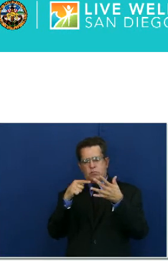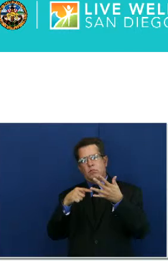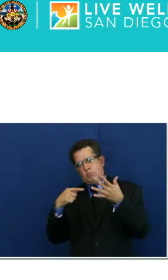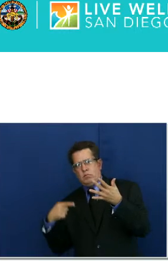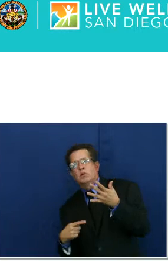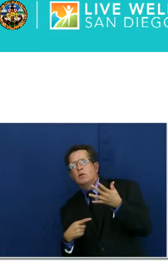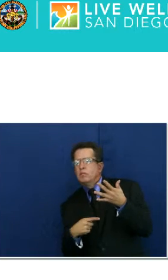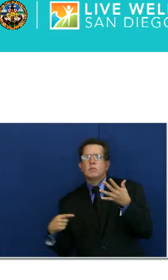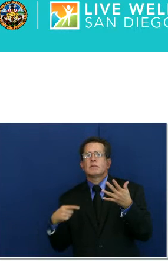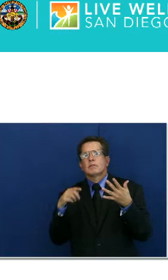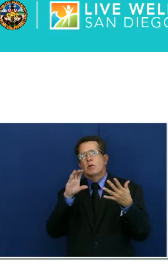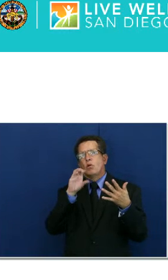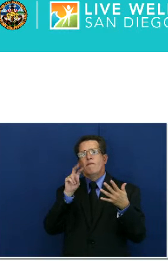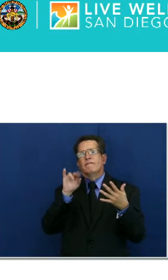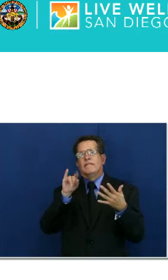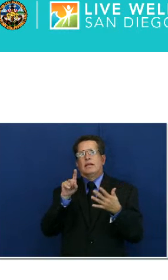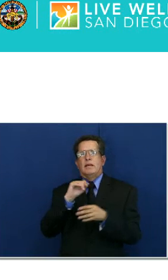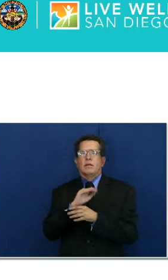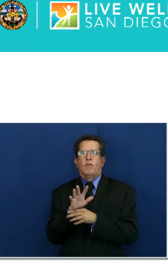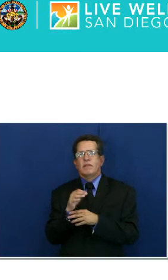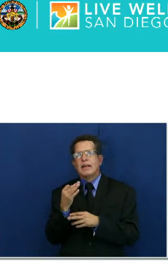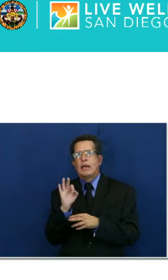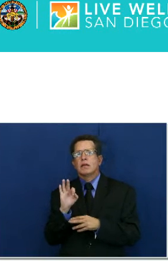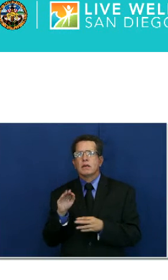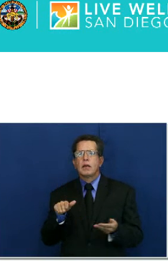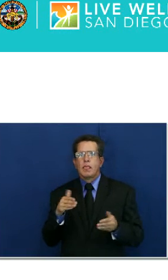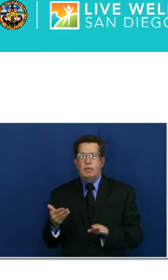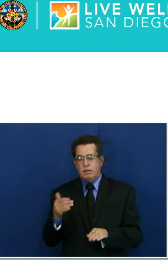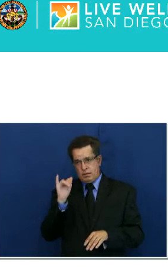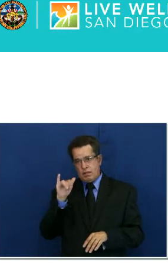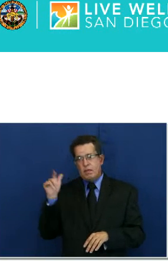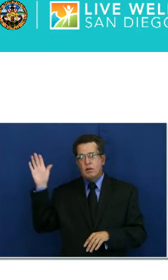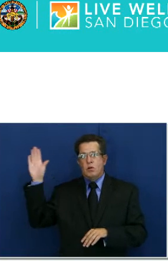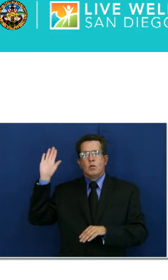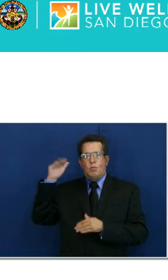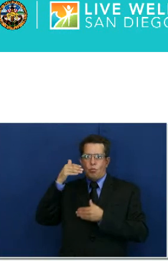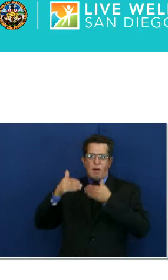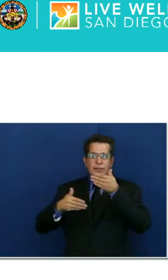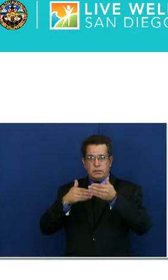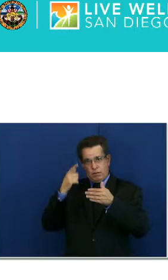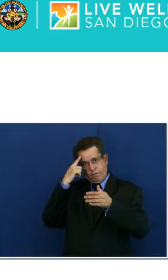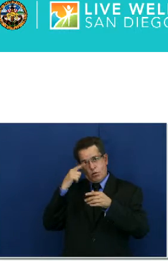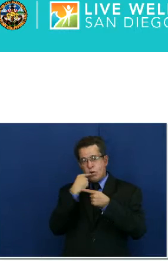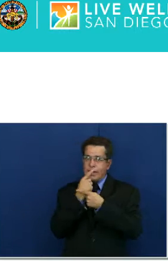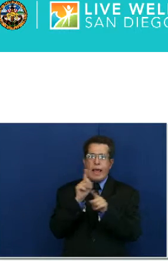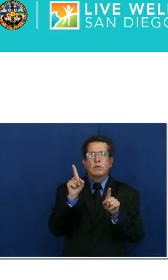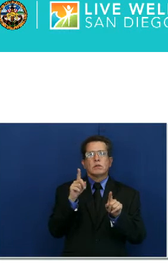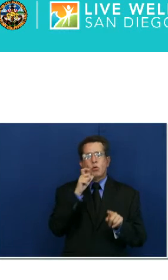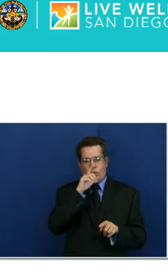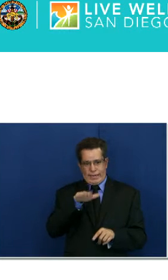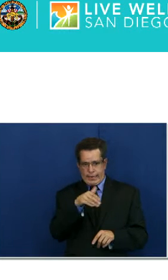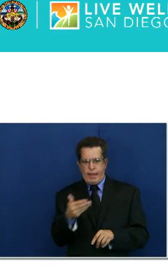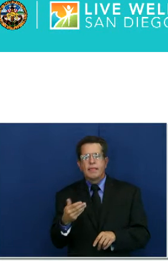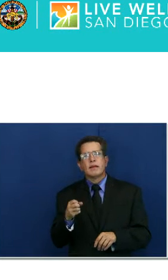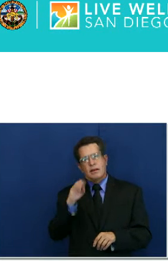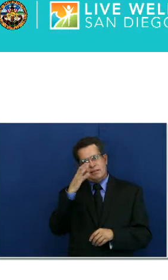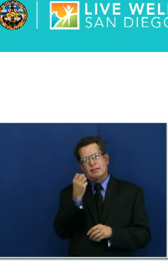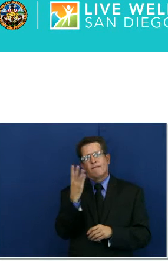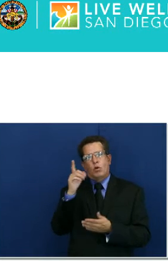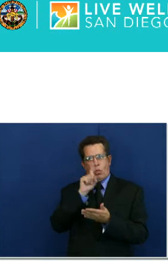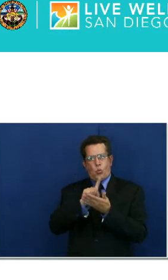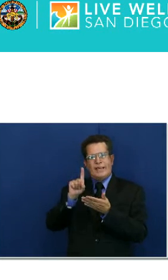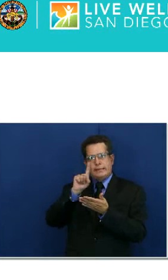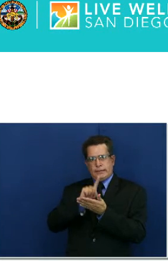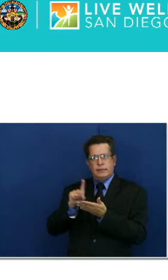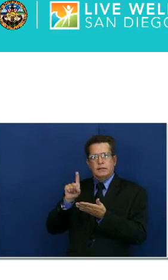injuries. The process for registering deaths at the state level can take several weeks, and thus the number of state-registered deaths